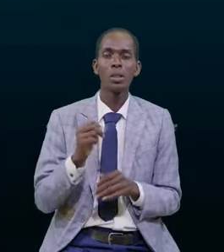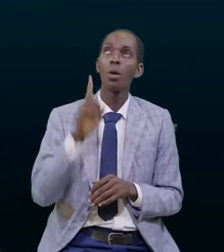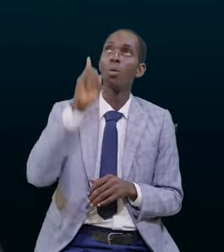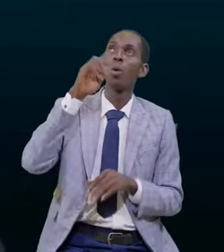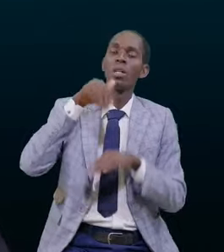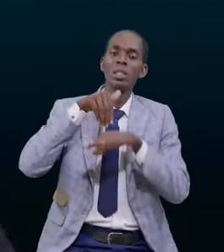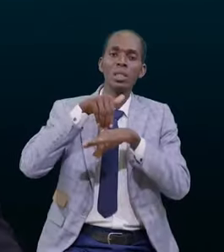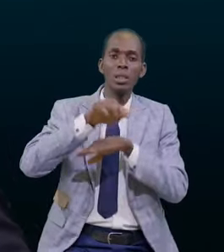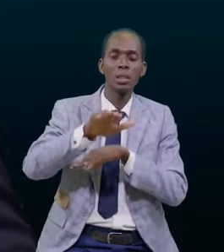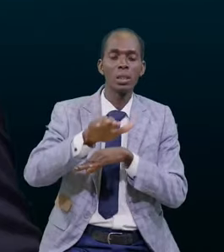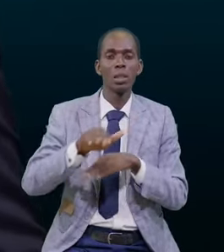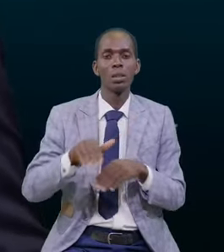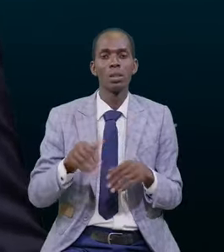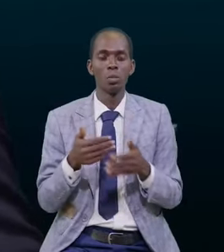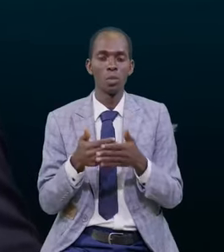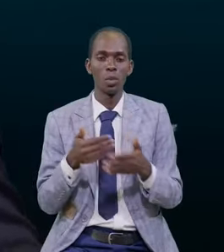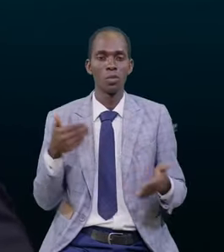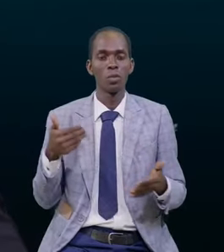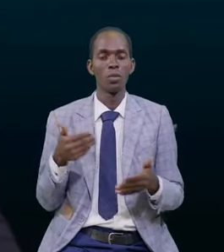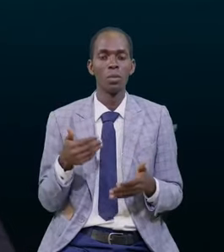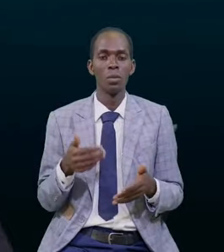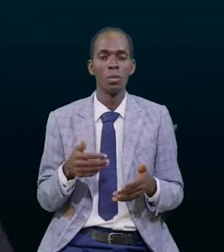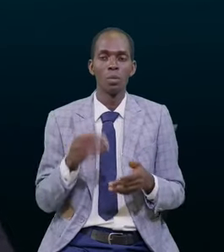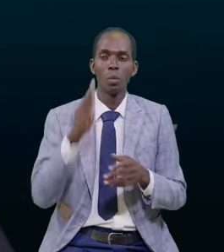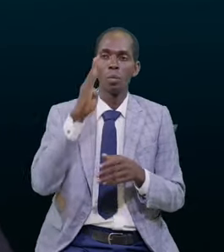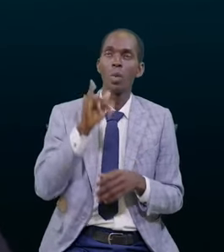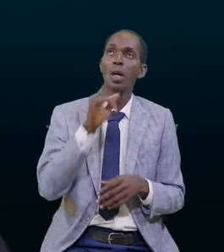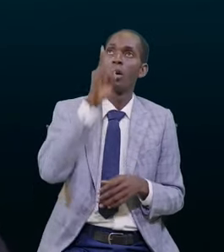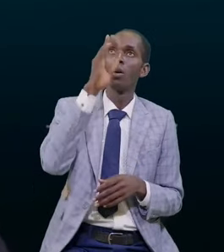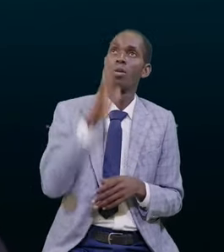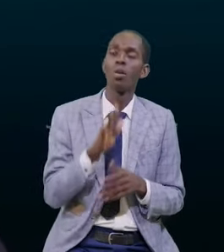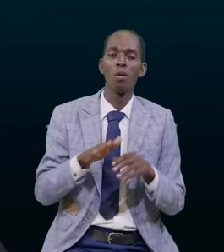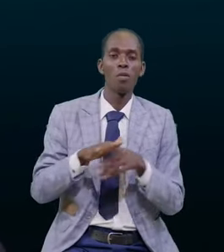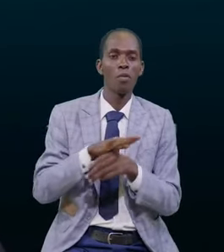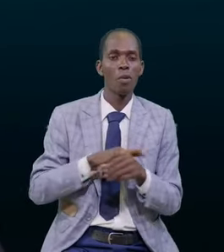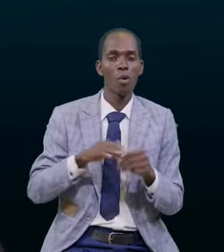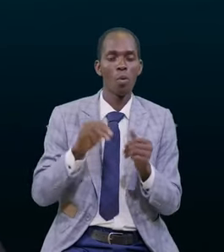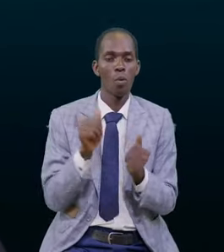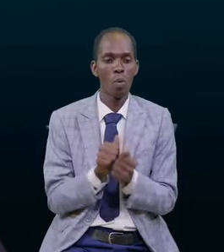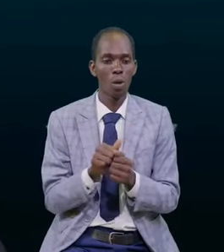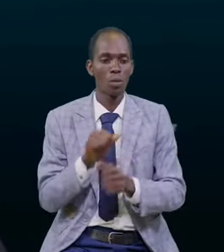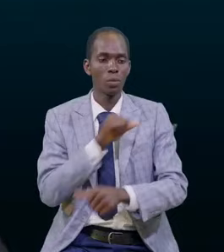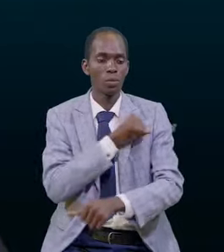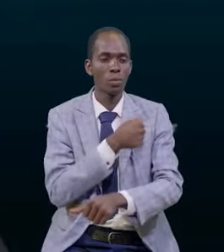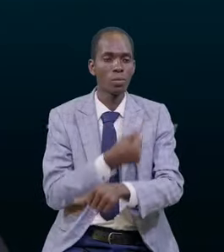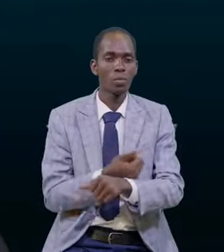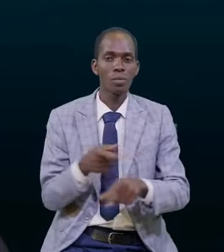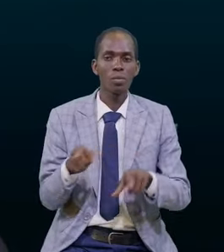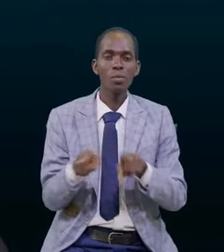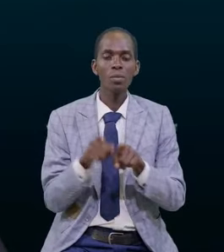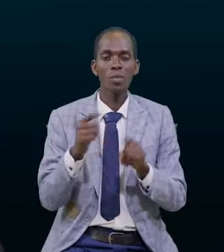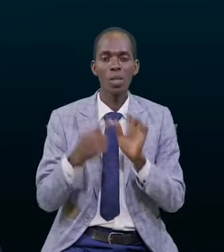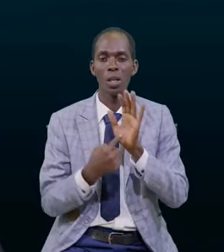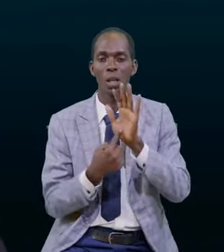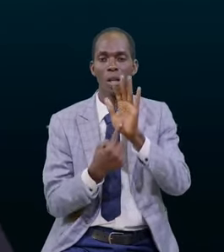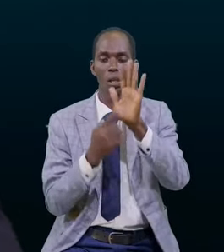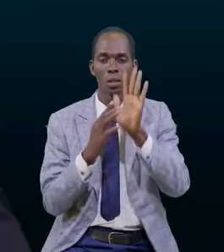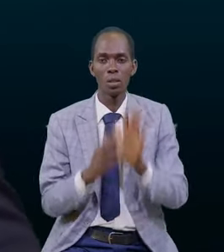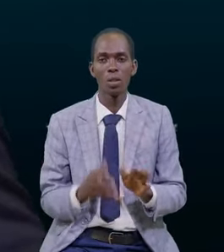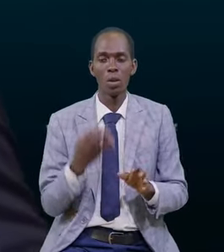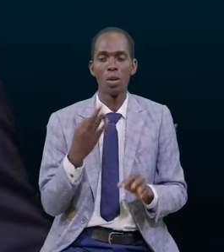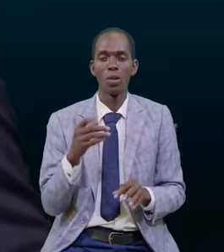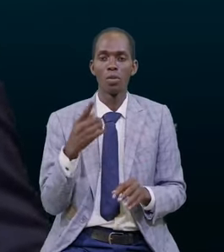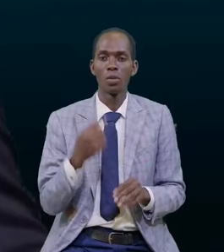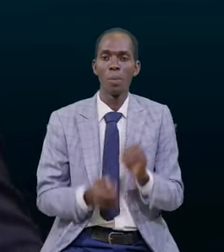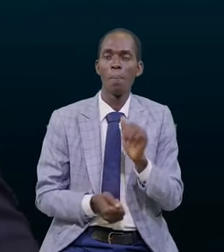endowed with authority as the ambassador of the most high God and that is exactly who Jesus